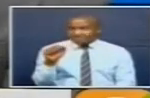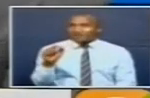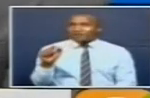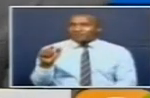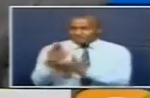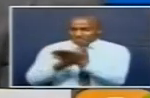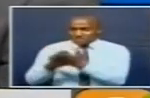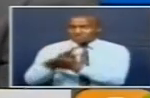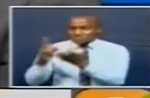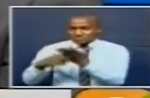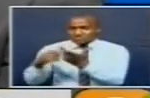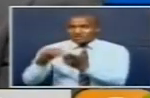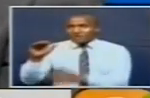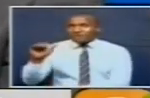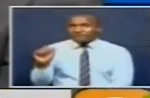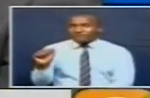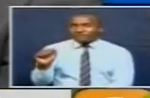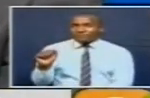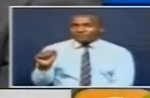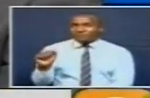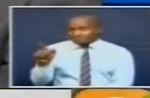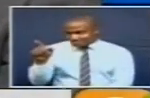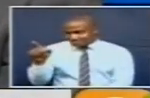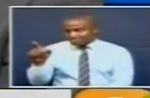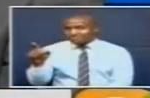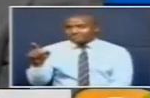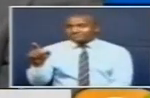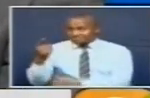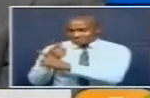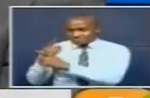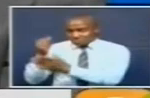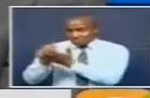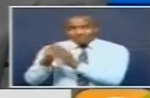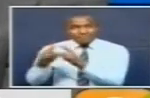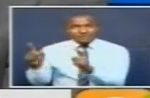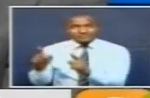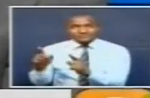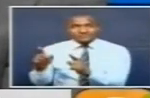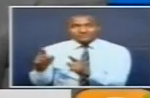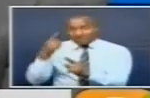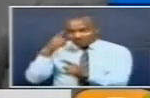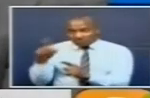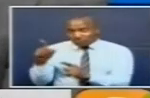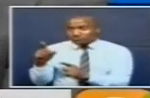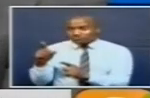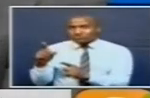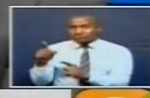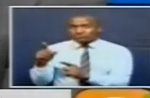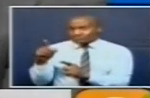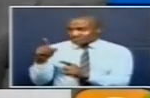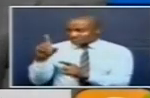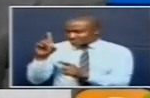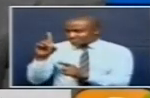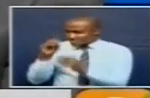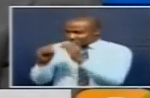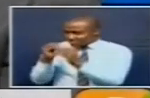right. Given by the National Bureau of Statistics and other agencies. Mm-hmm. But, you know, for you to be able to deal with data of